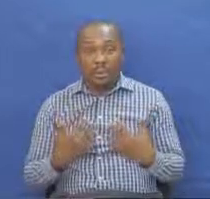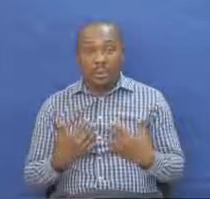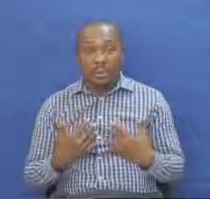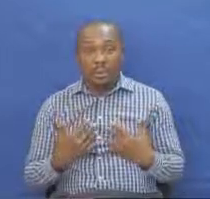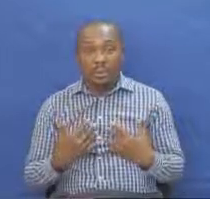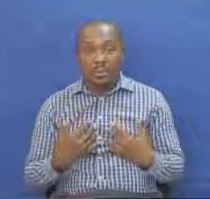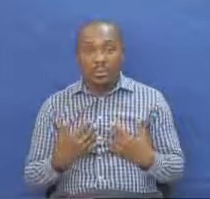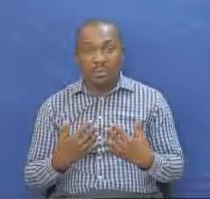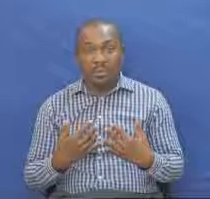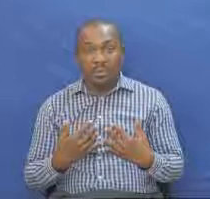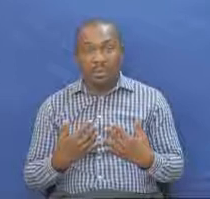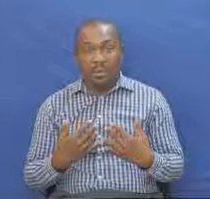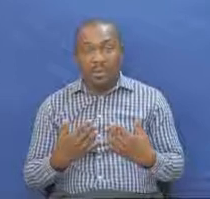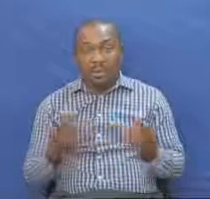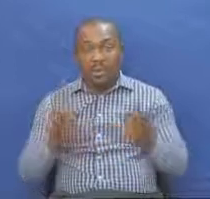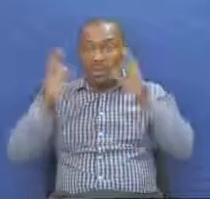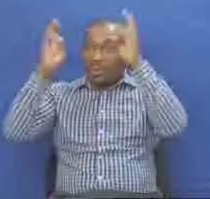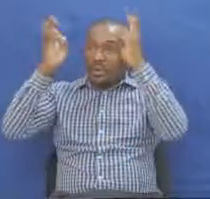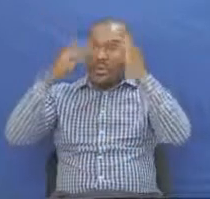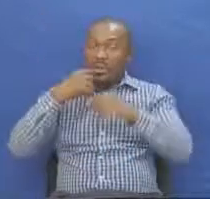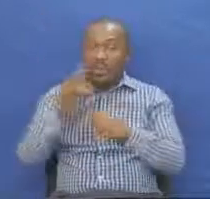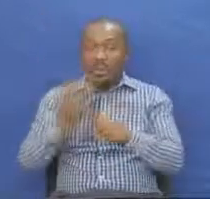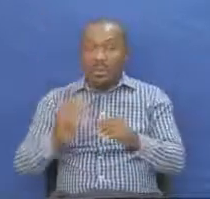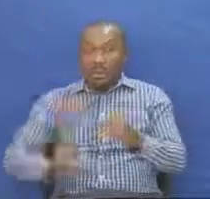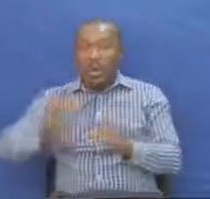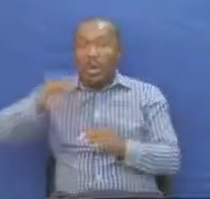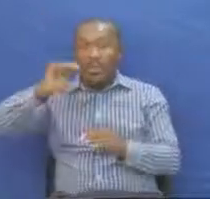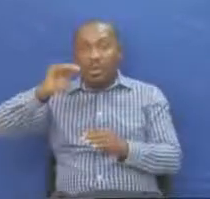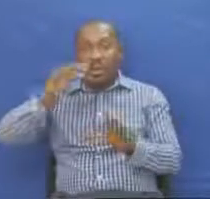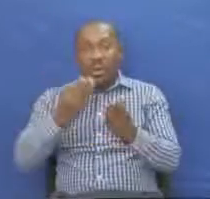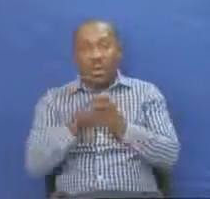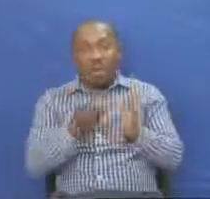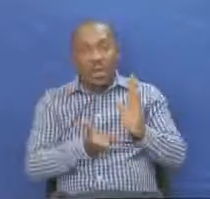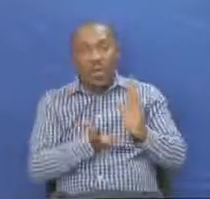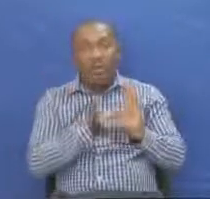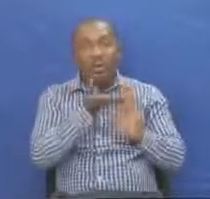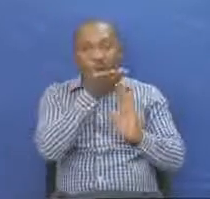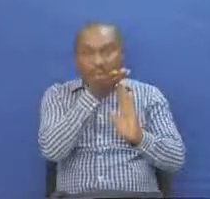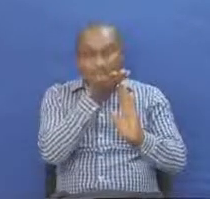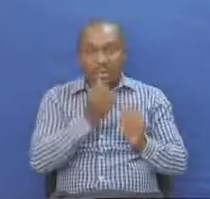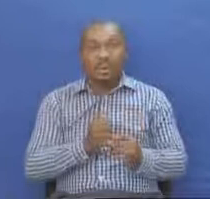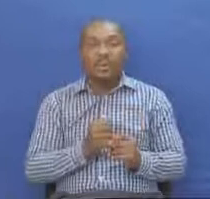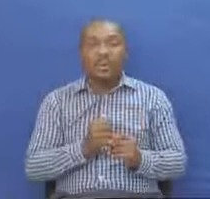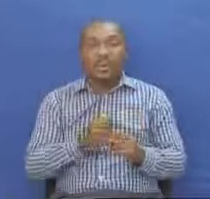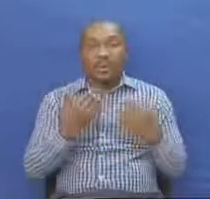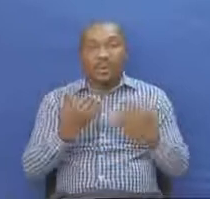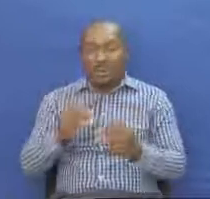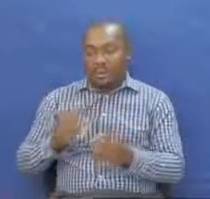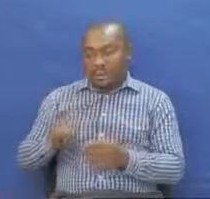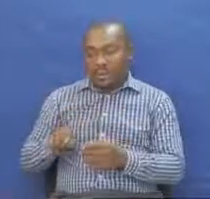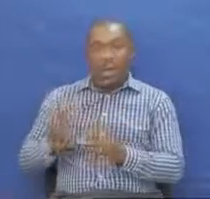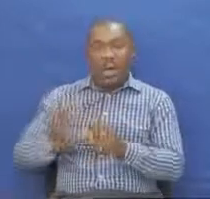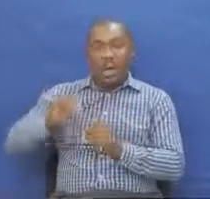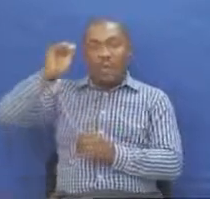As we seen, growth is just a process or irreversible increase in size and mass of an organism. So what